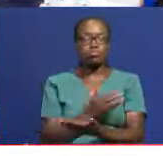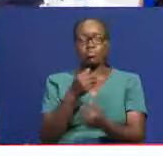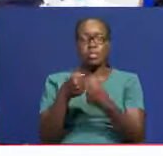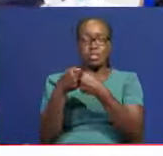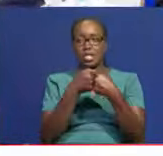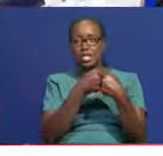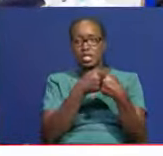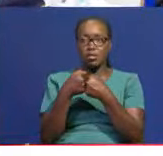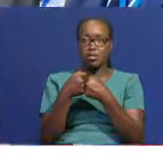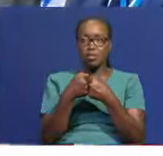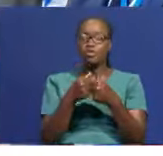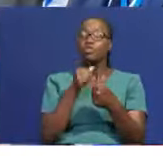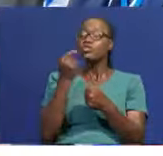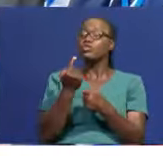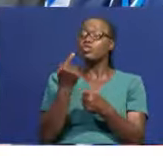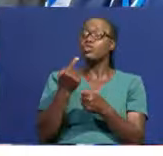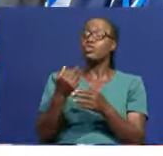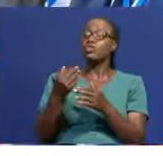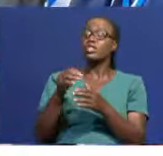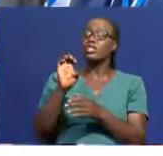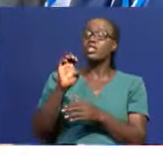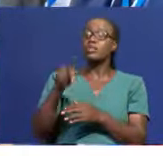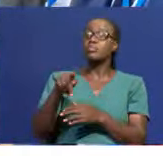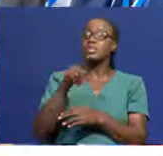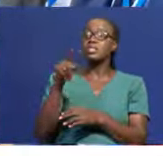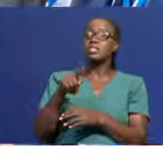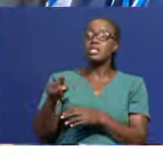hiyo, sio tu kwa viwanda vya EPZ,